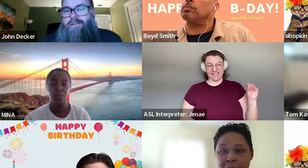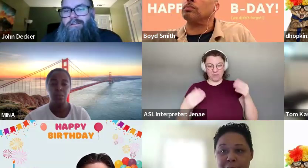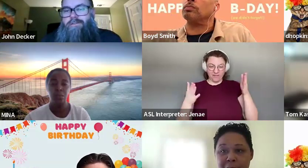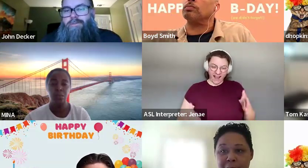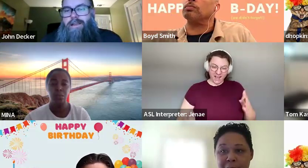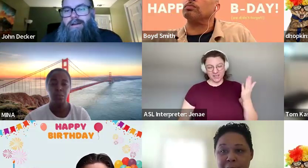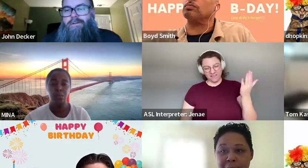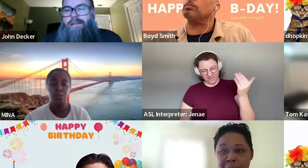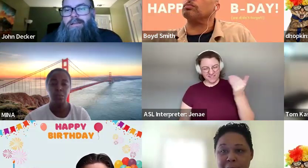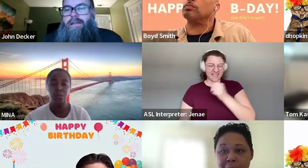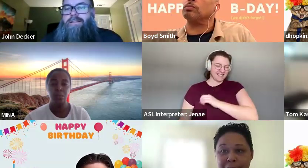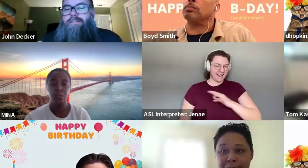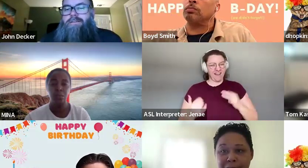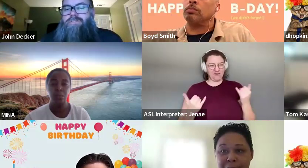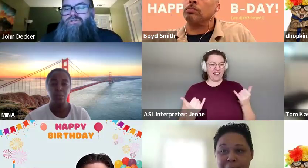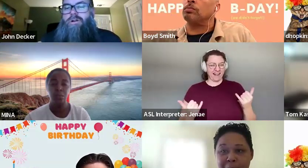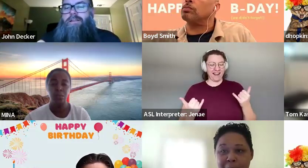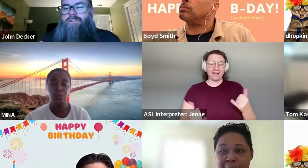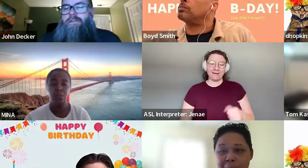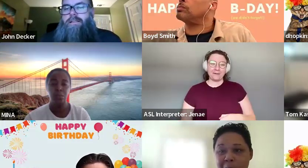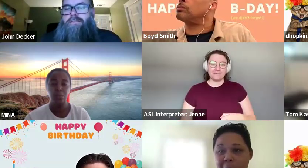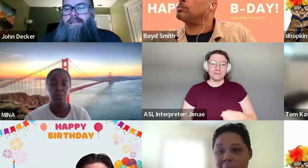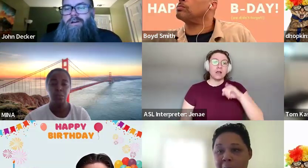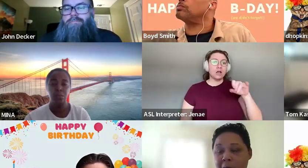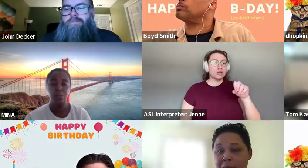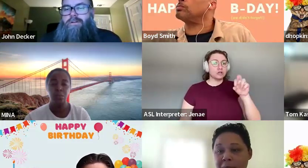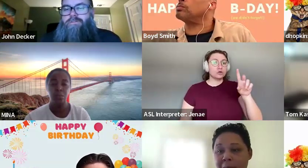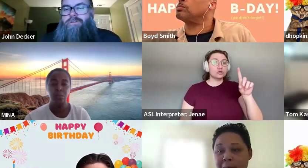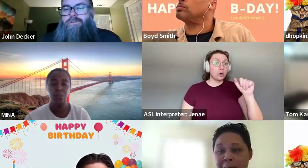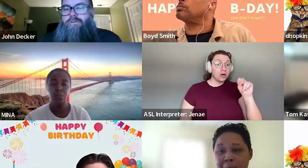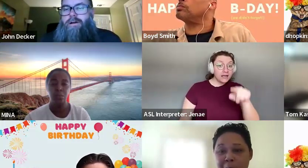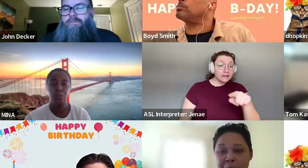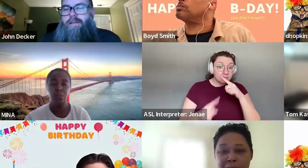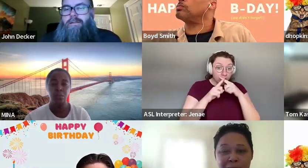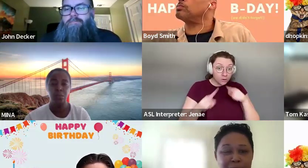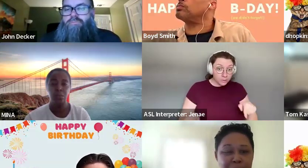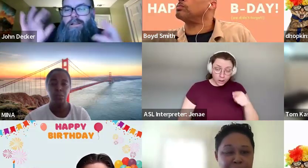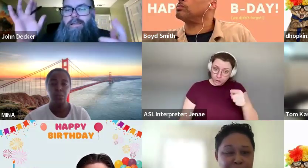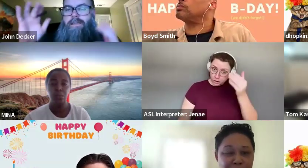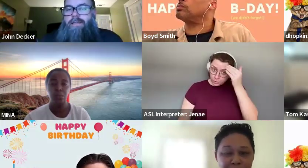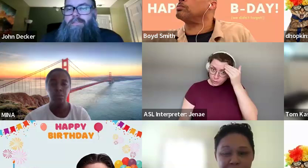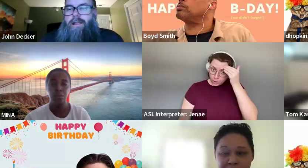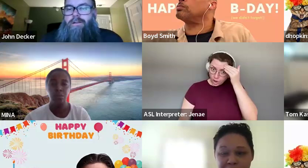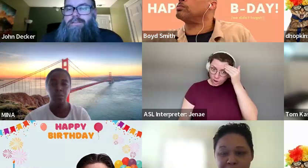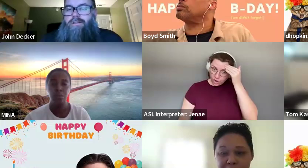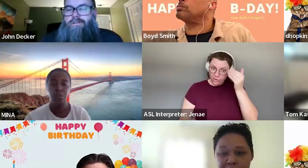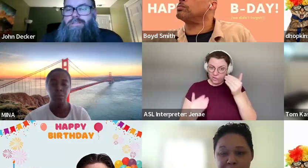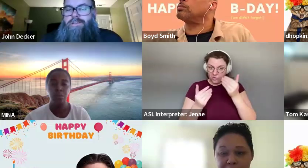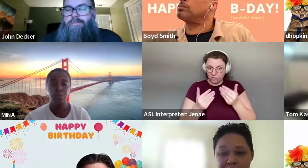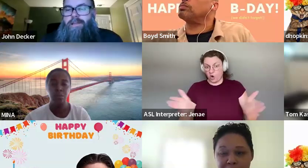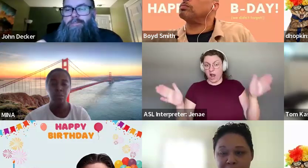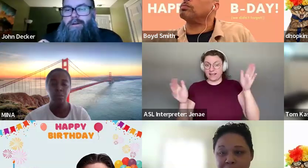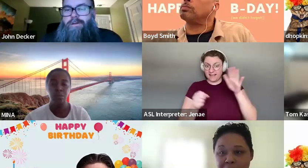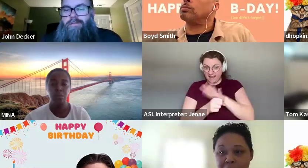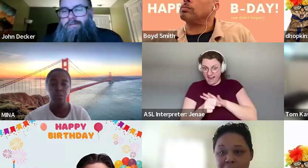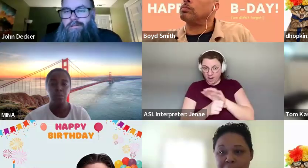15 staff on right now. And so, Jordan, let's have you unmute. Do you know kind of broadly the areas at